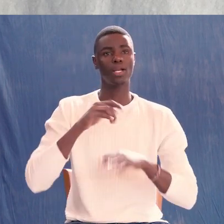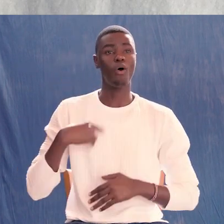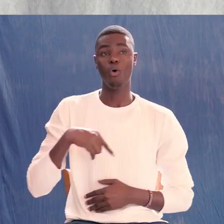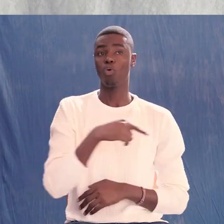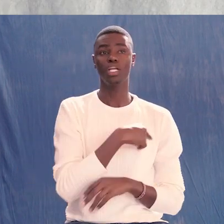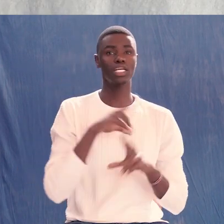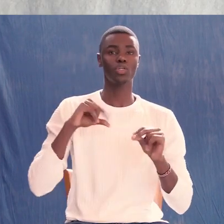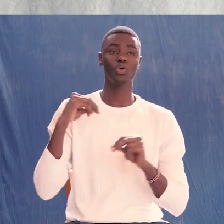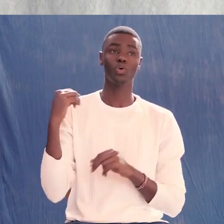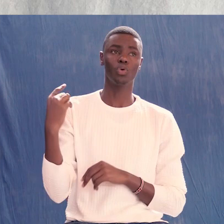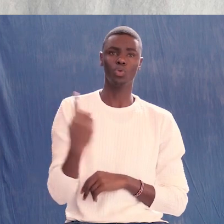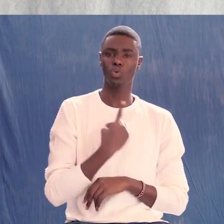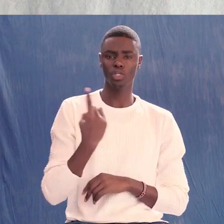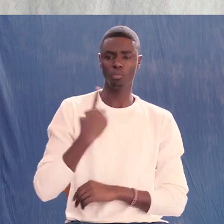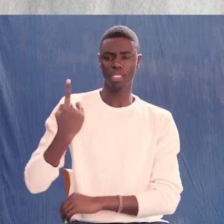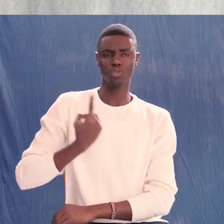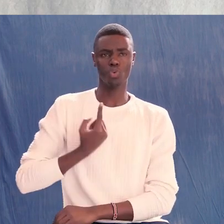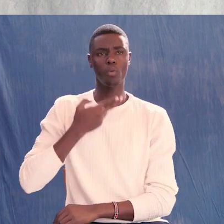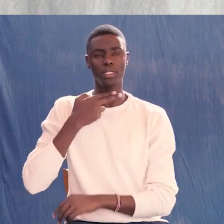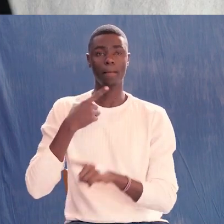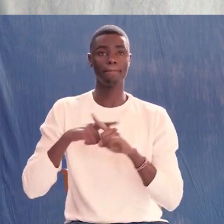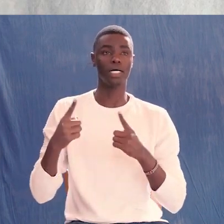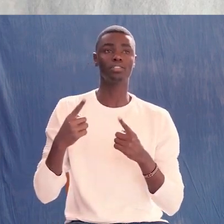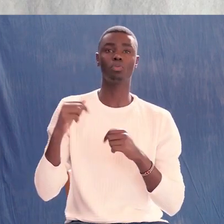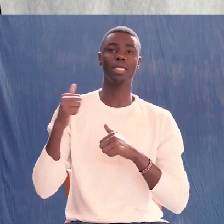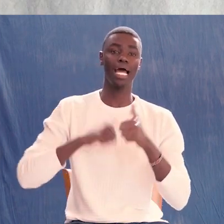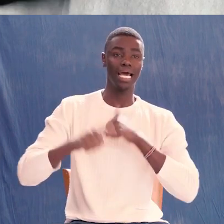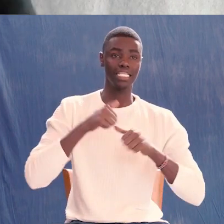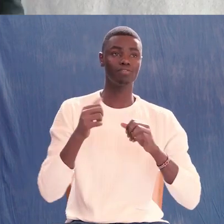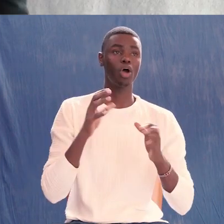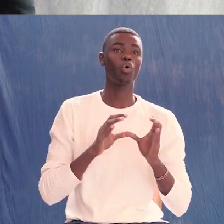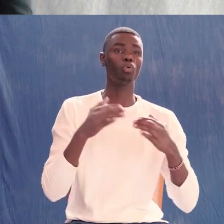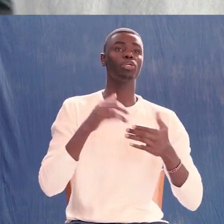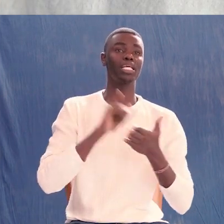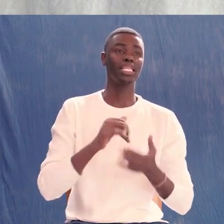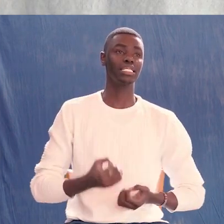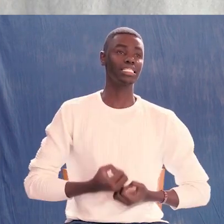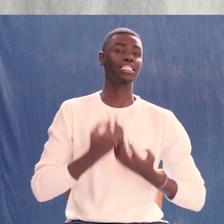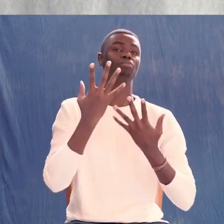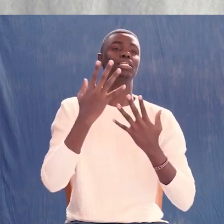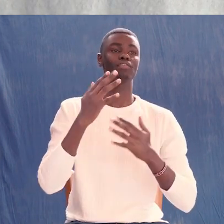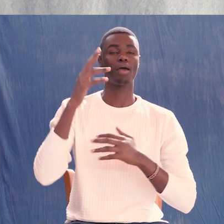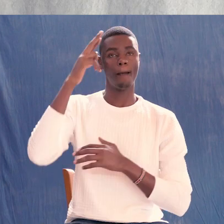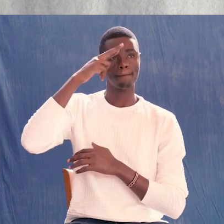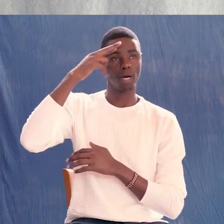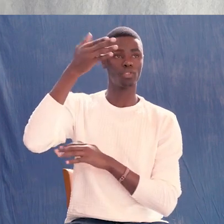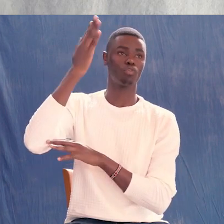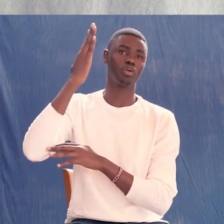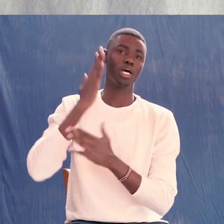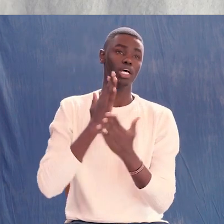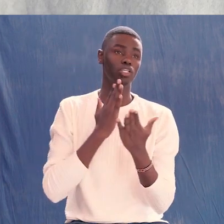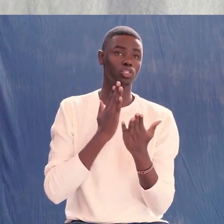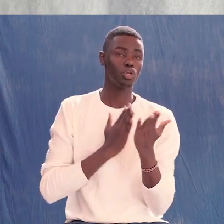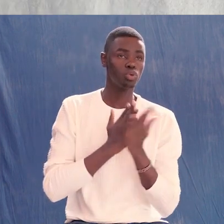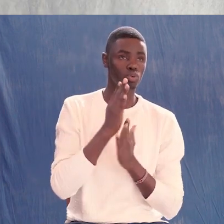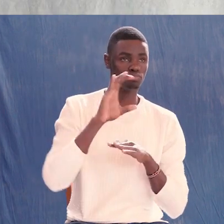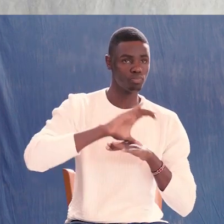be out there as solar ministers, but to be out there as a community that is expressing his purposes. It's through the church,